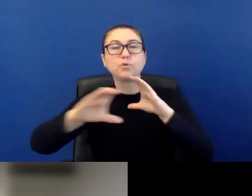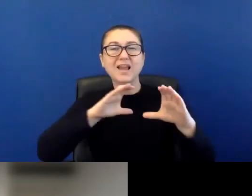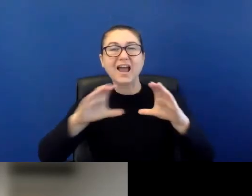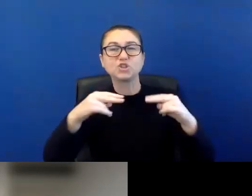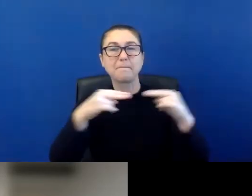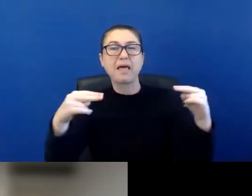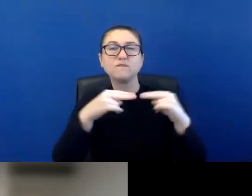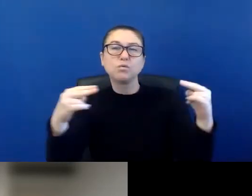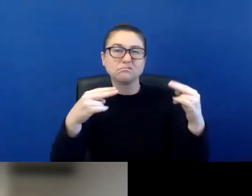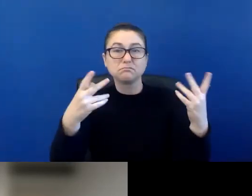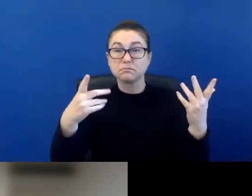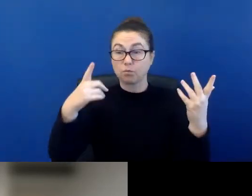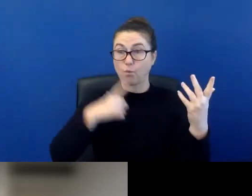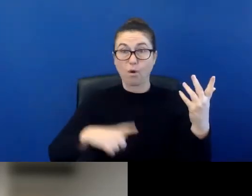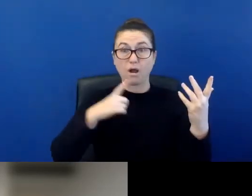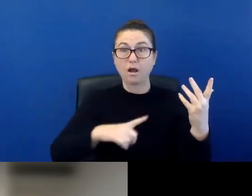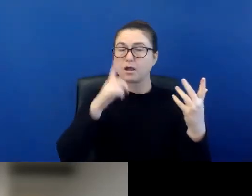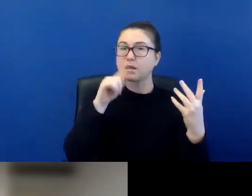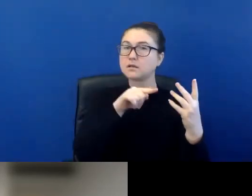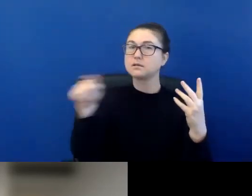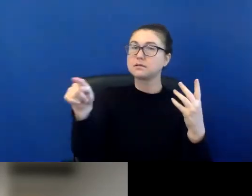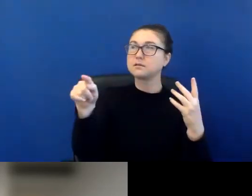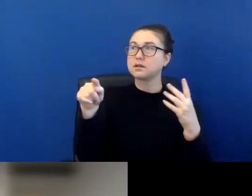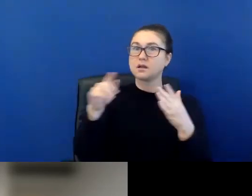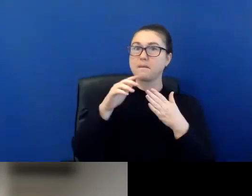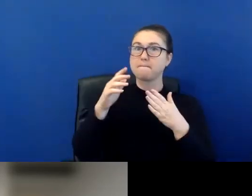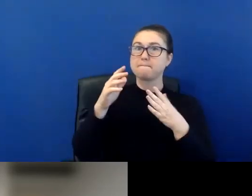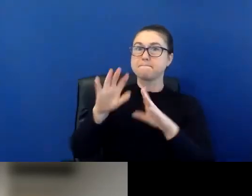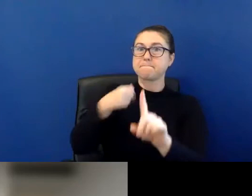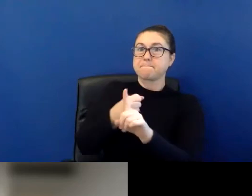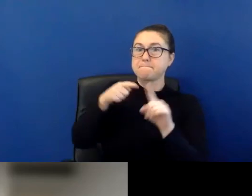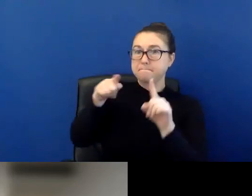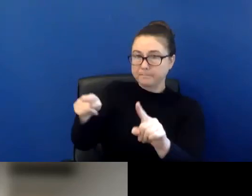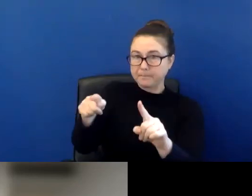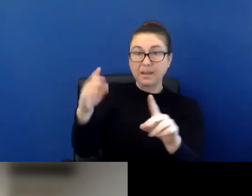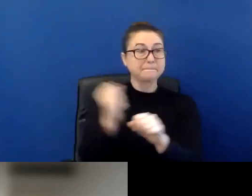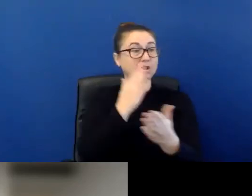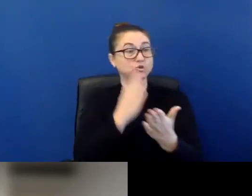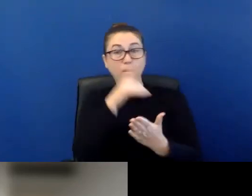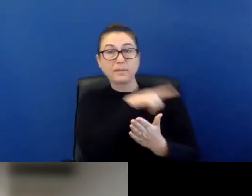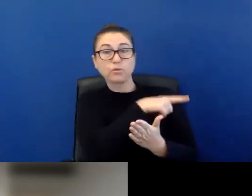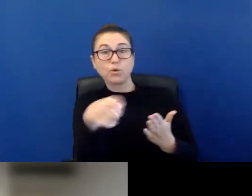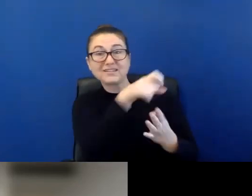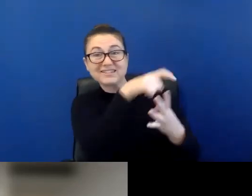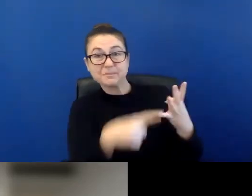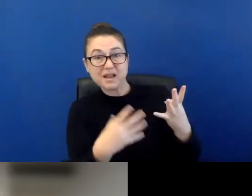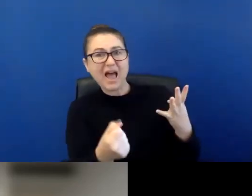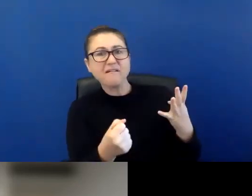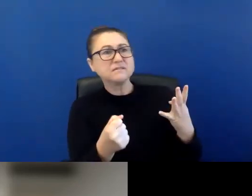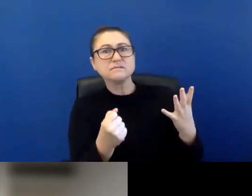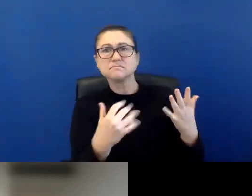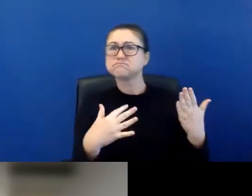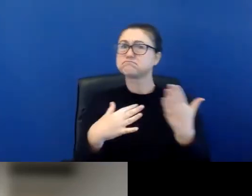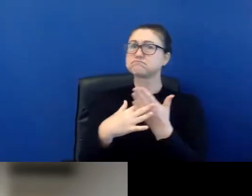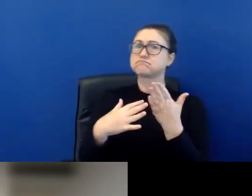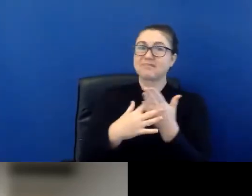can guide conduct in a way that can ensure that the needs of people with disability are looked after now